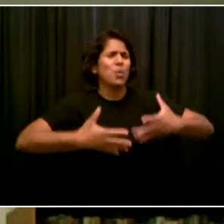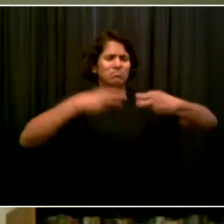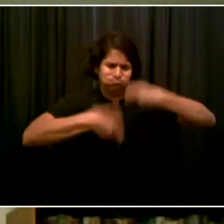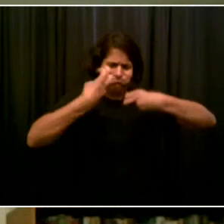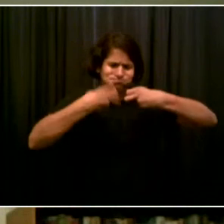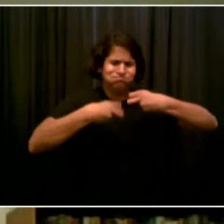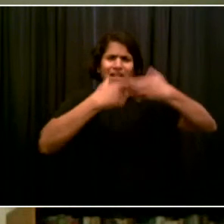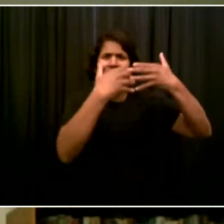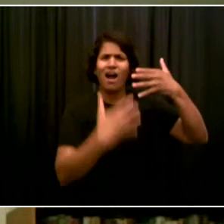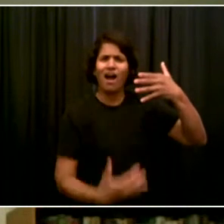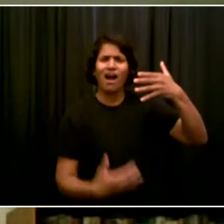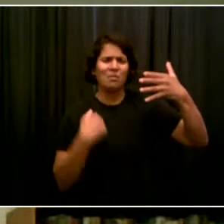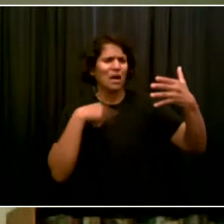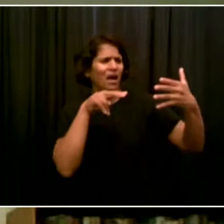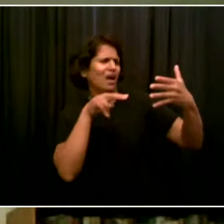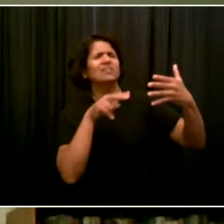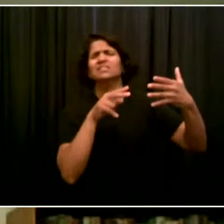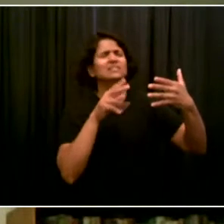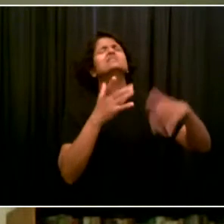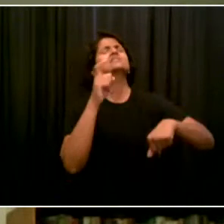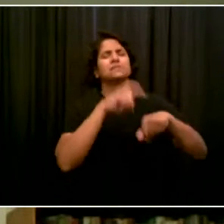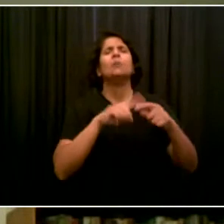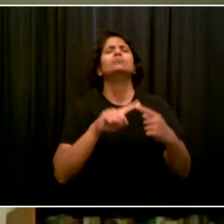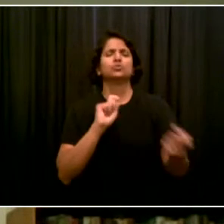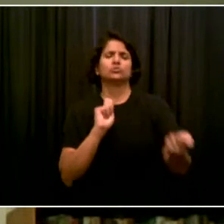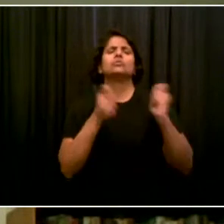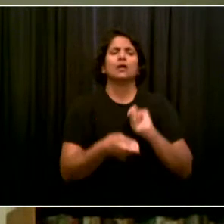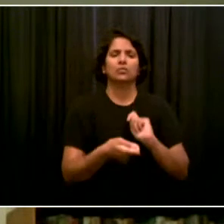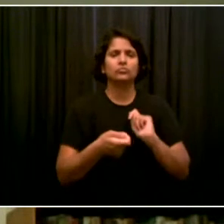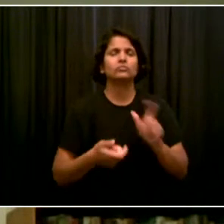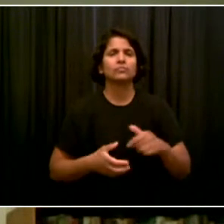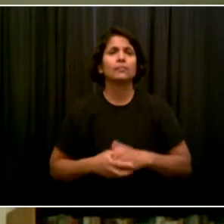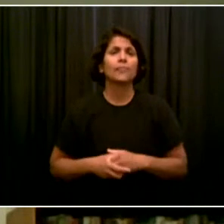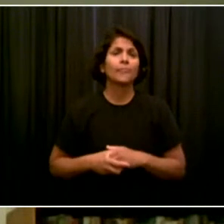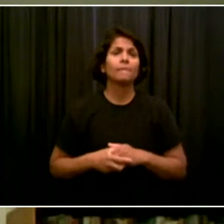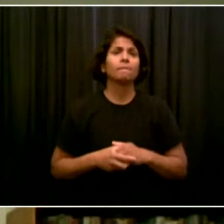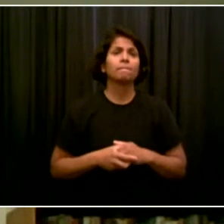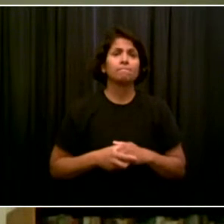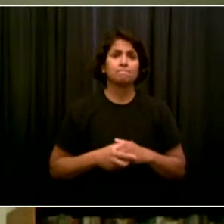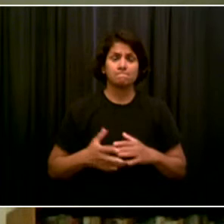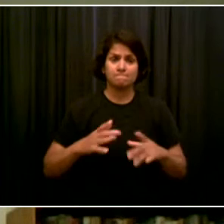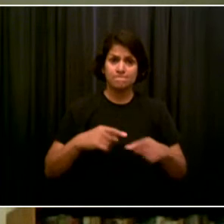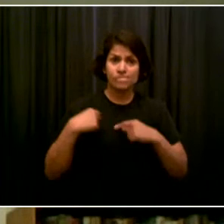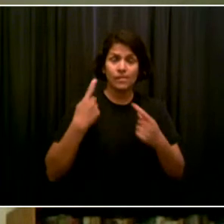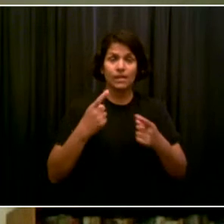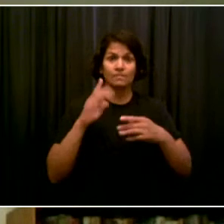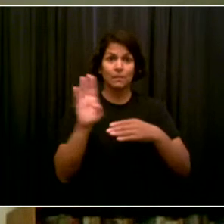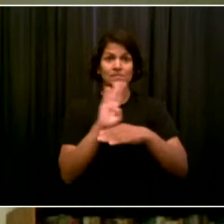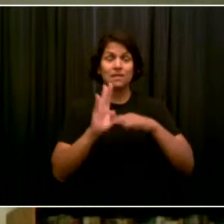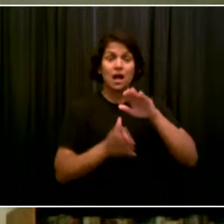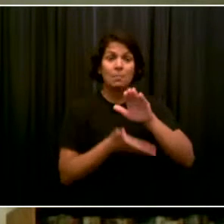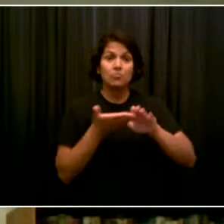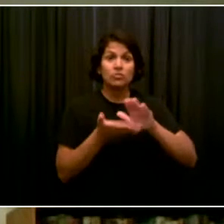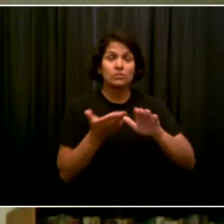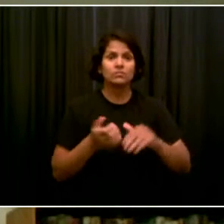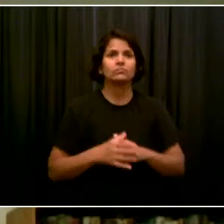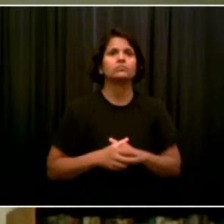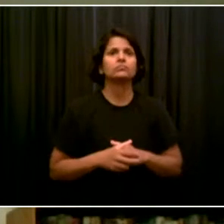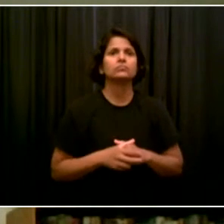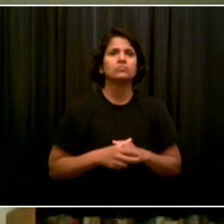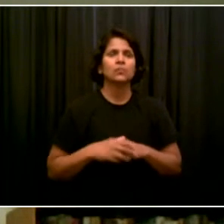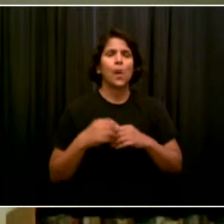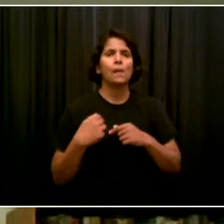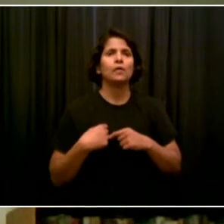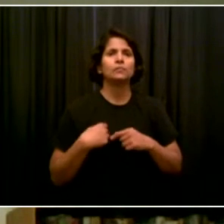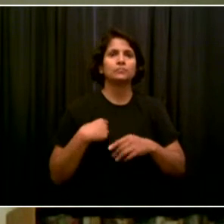new ways of people consuming goods, expecting things to be delivered to their doorstep. That has changed patterns and put